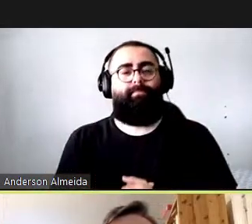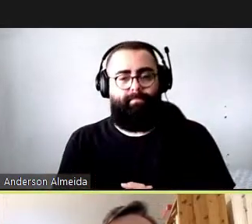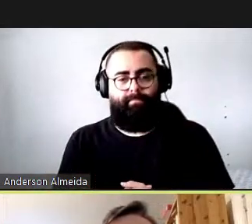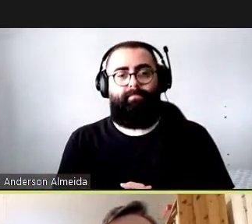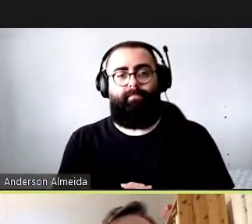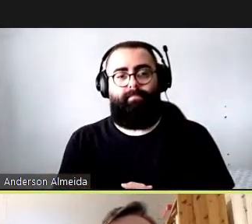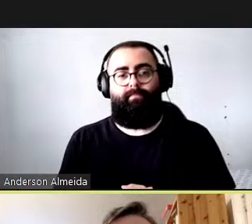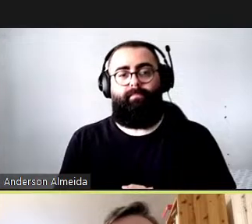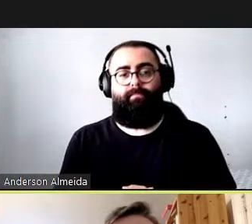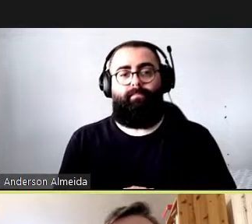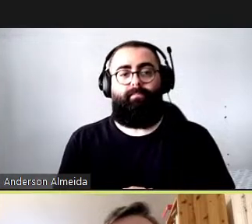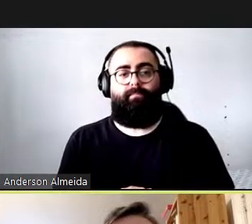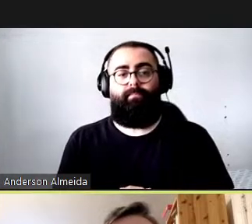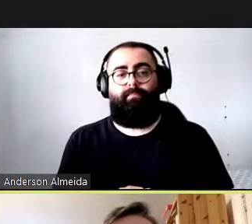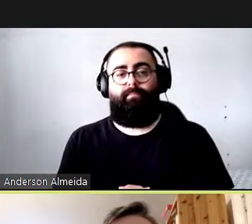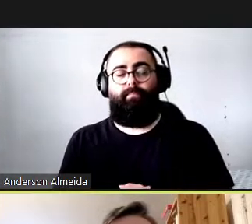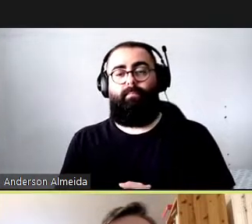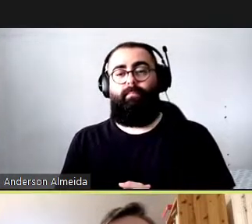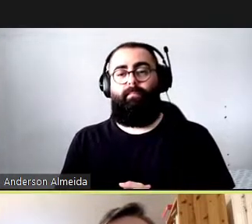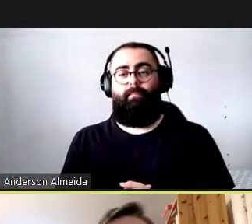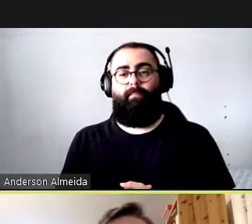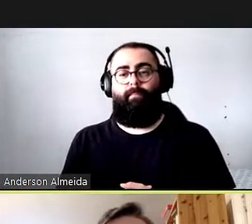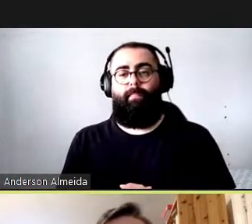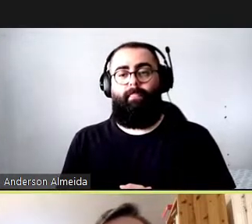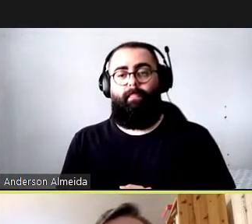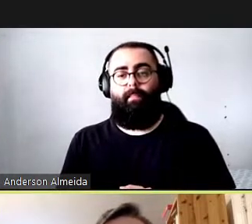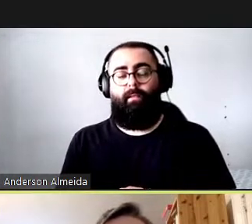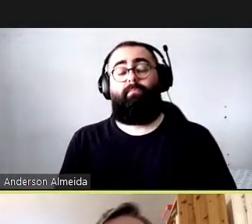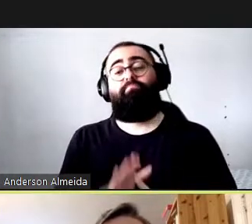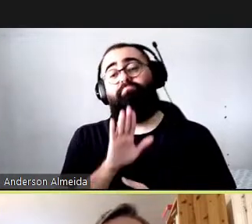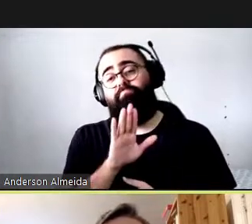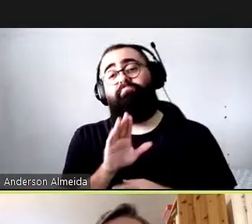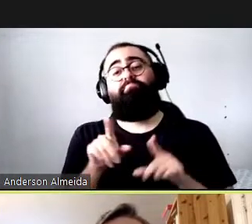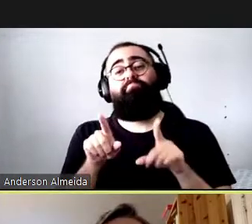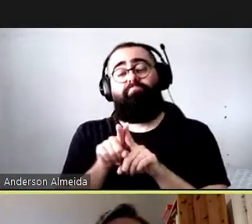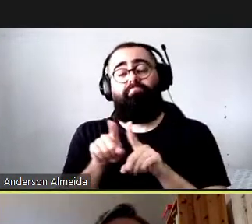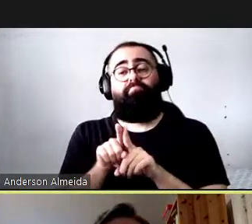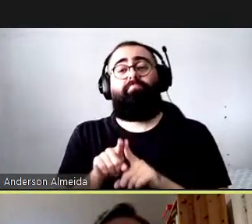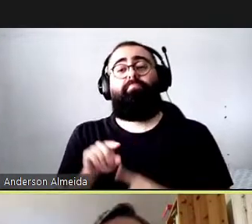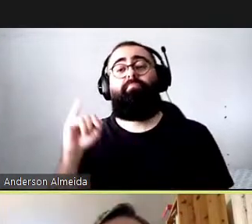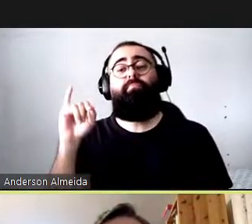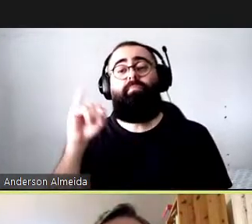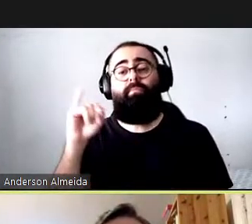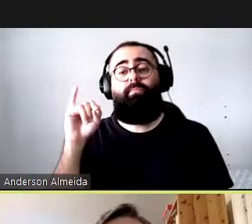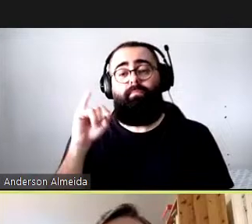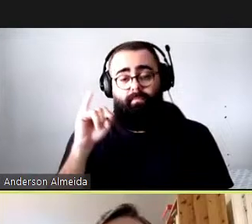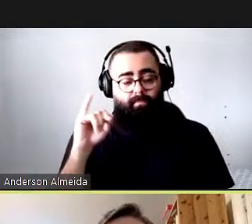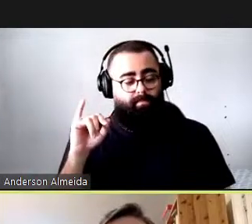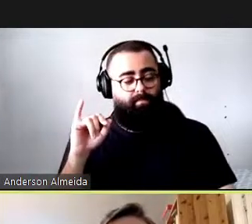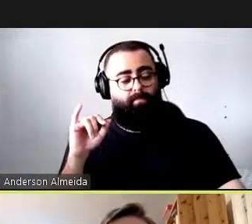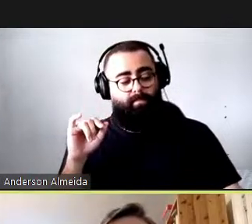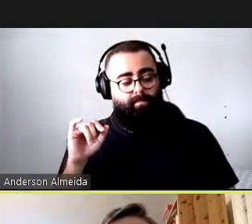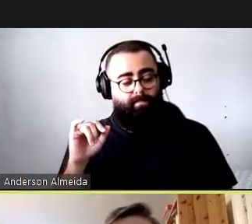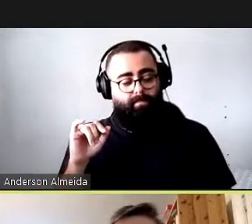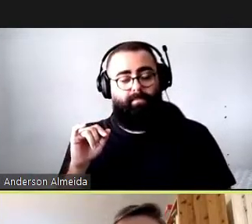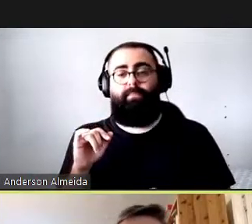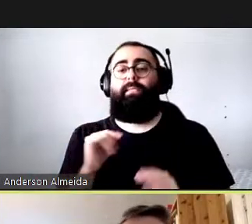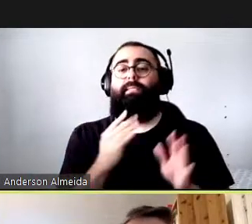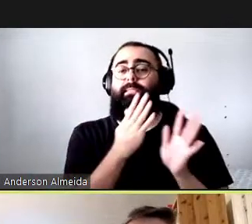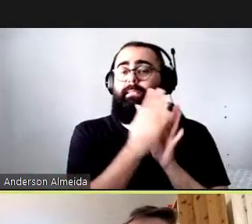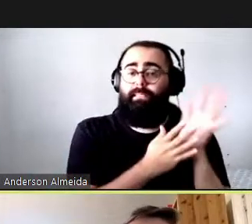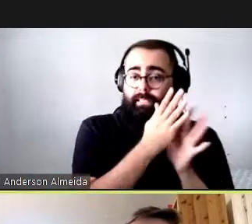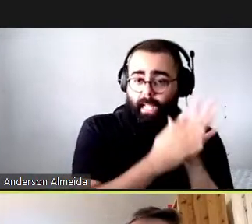We can bring together the idea of sign prosody and